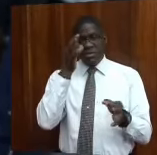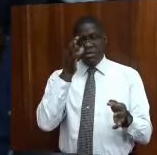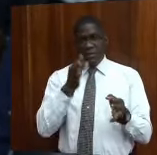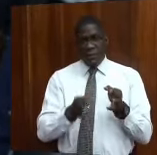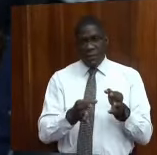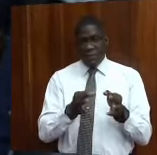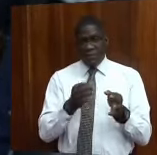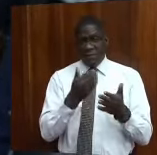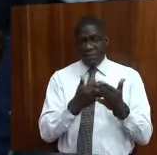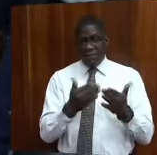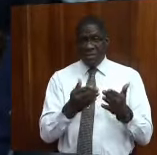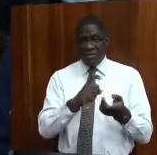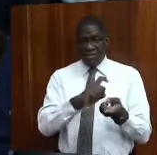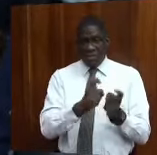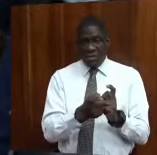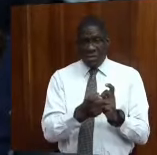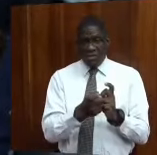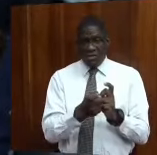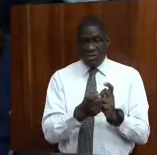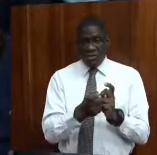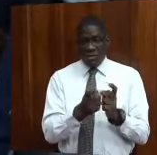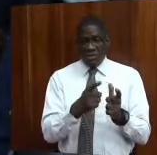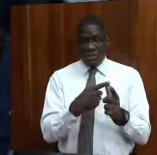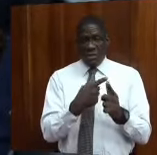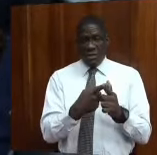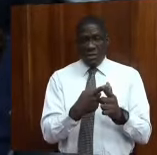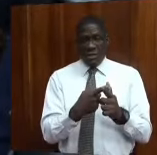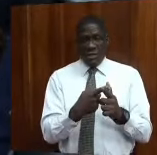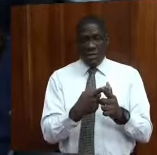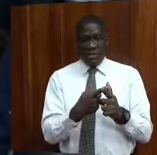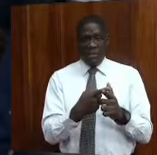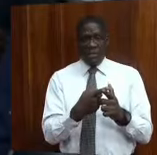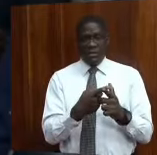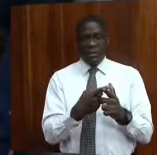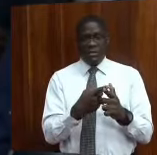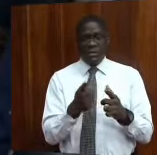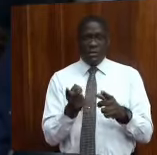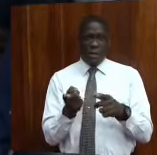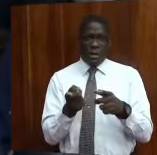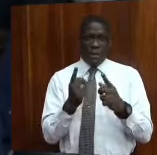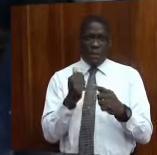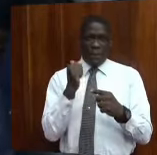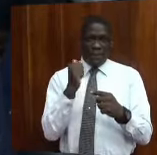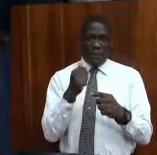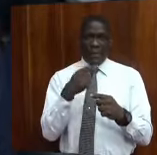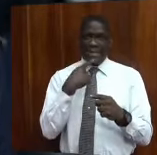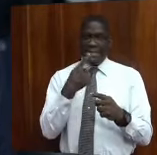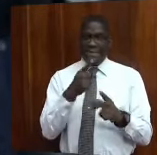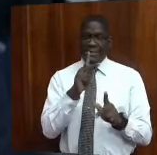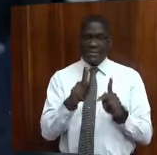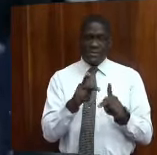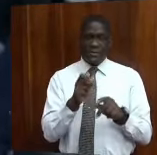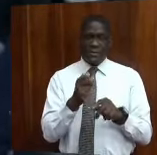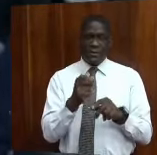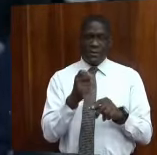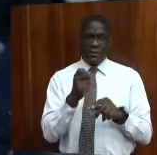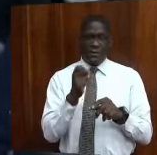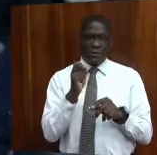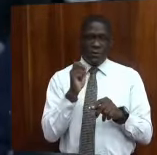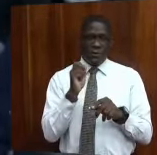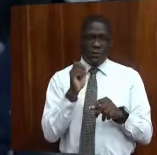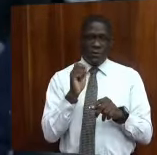wish, before I end, I have a few minutes left, but I wish, before I forget, to express my thanks to